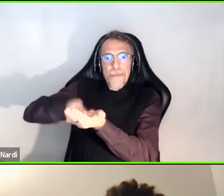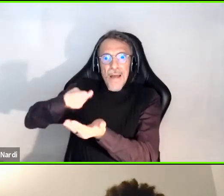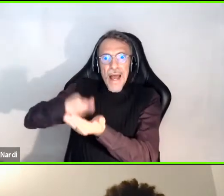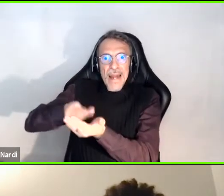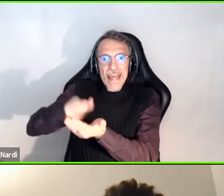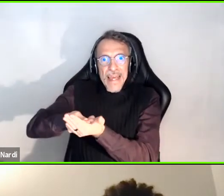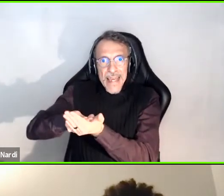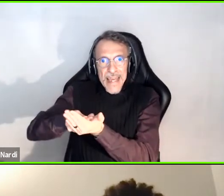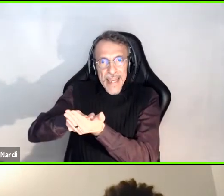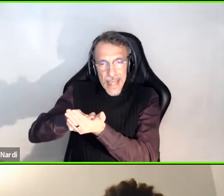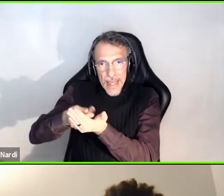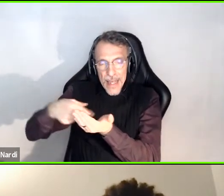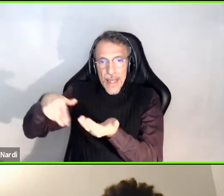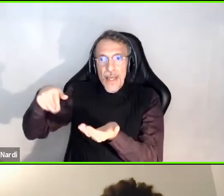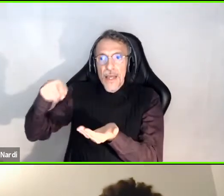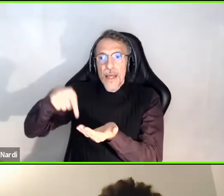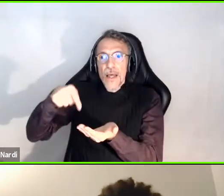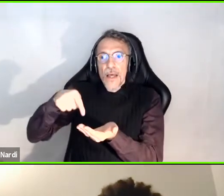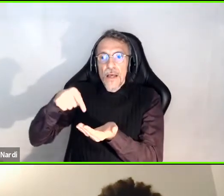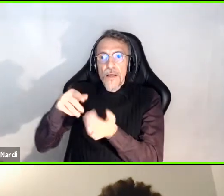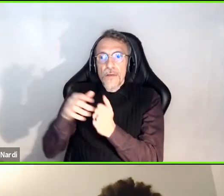a HIC